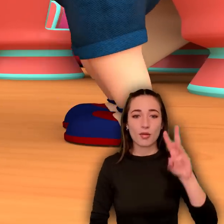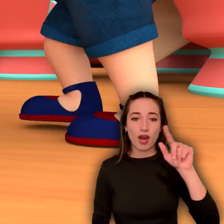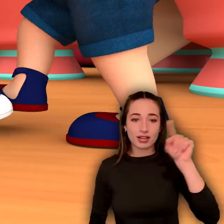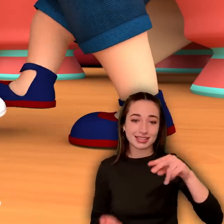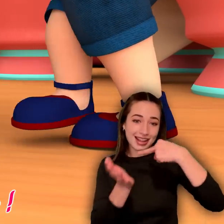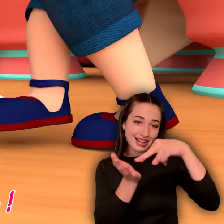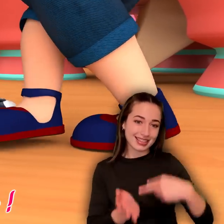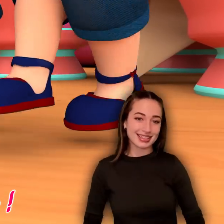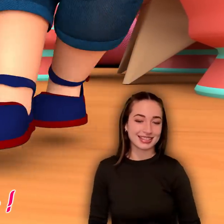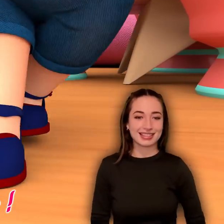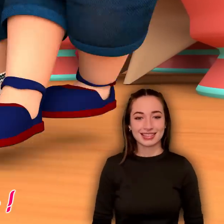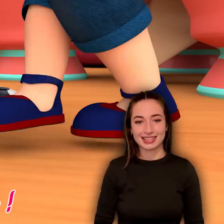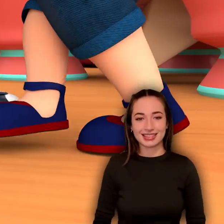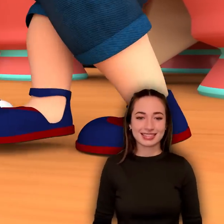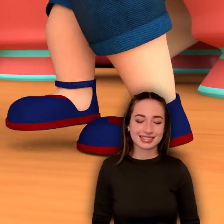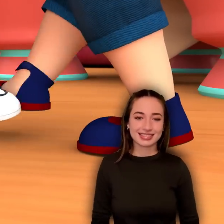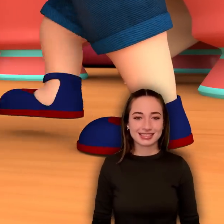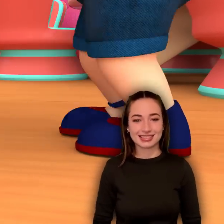it's a waltz dance